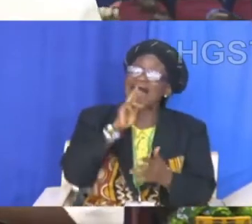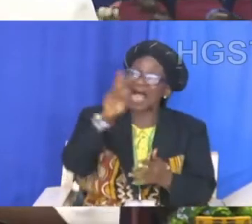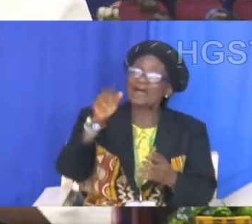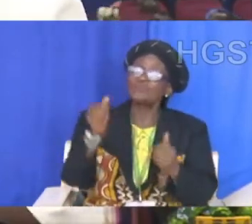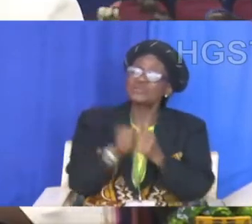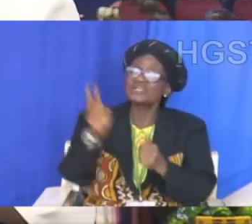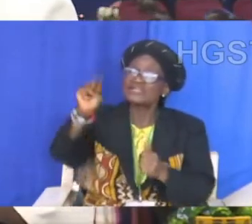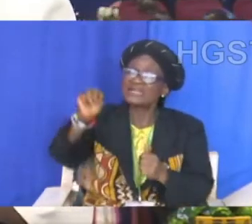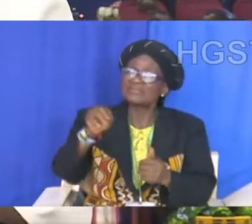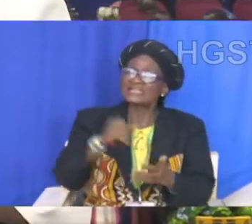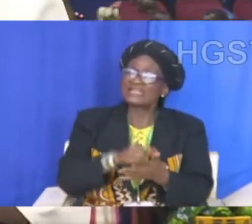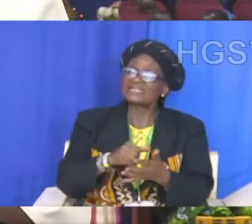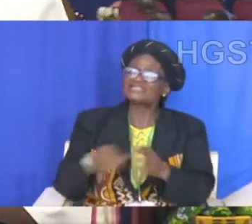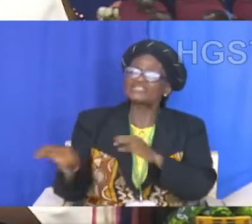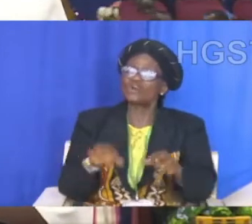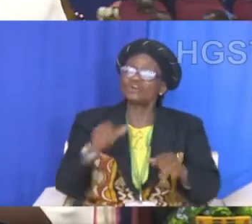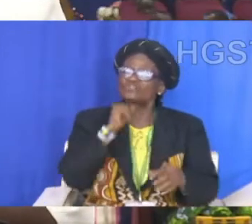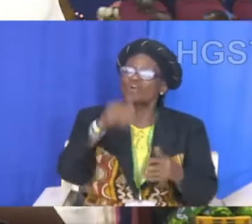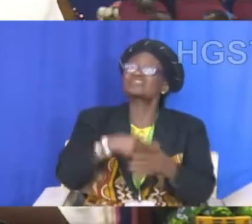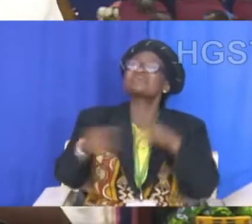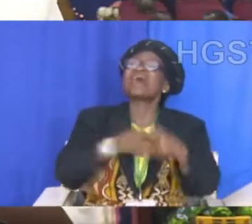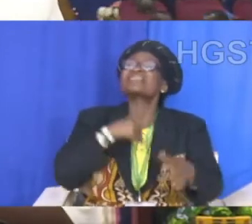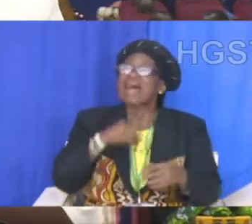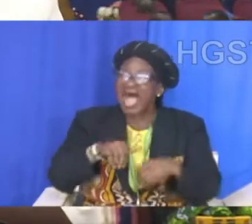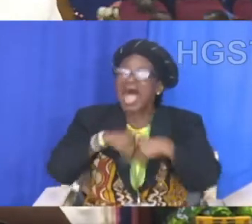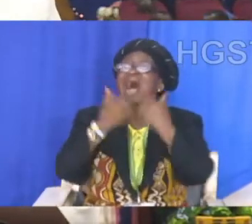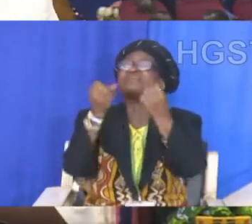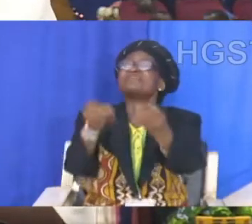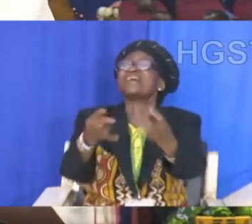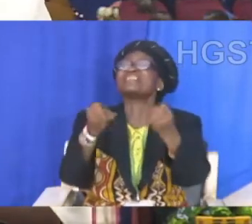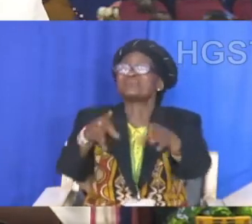It doesn't matter how many people are ganged up against you.